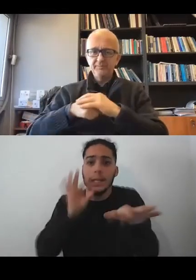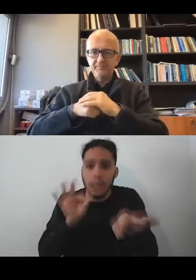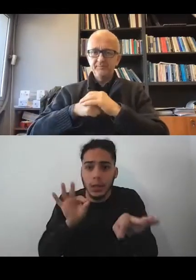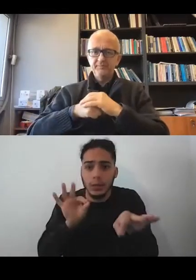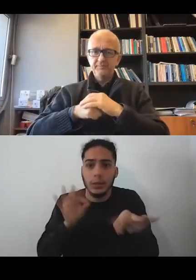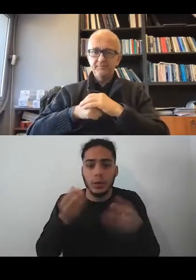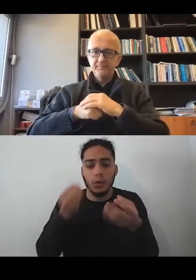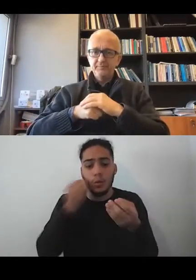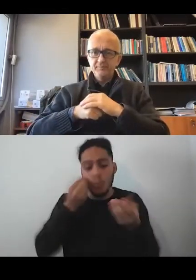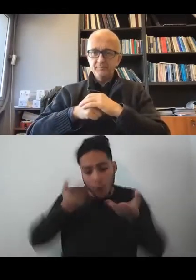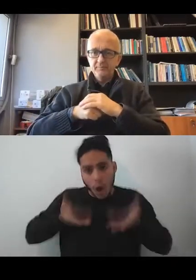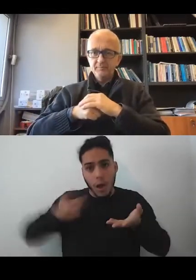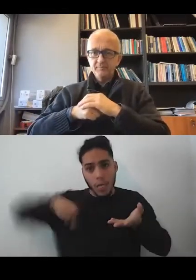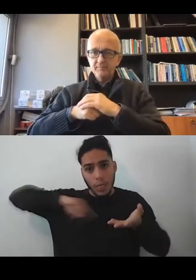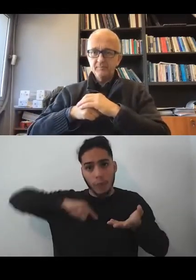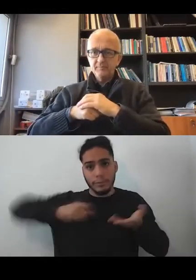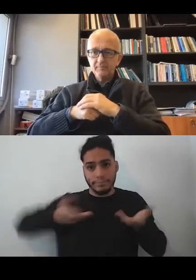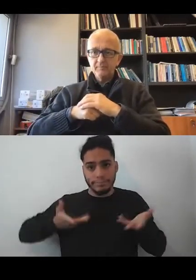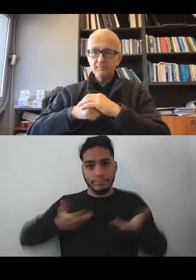now.